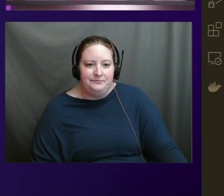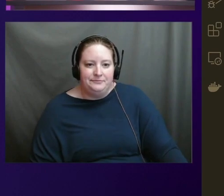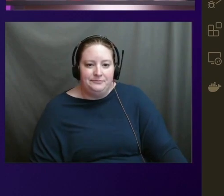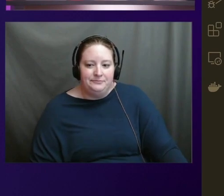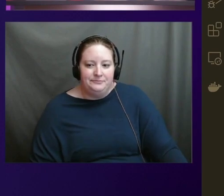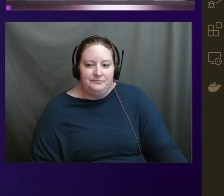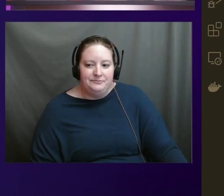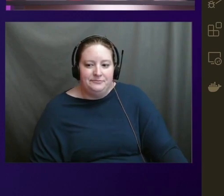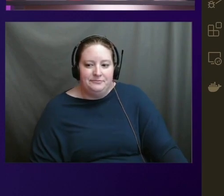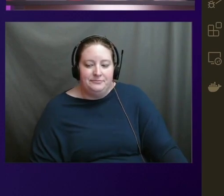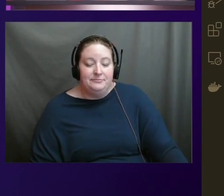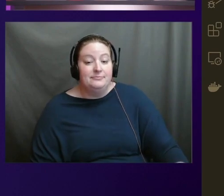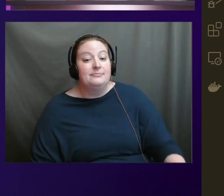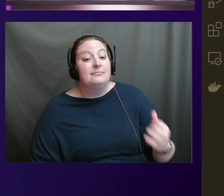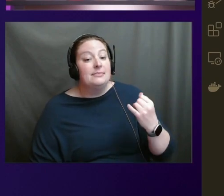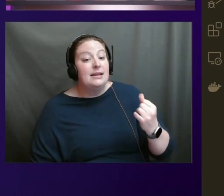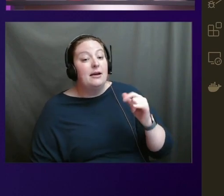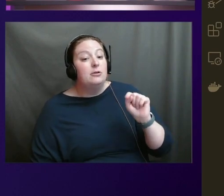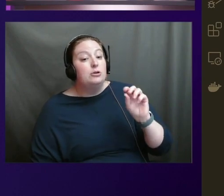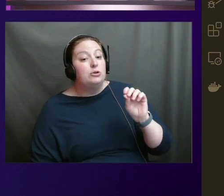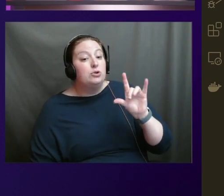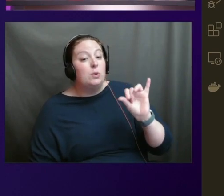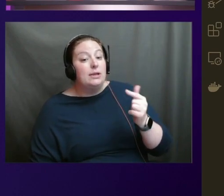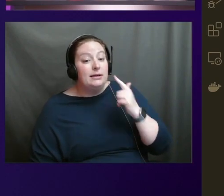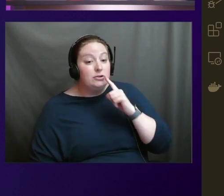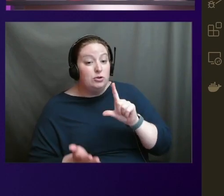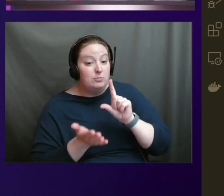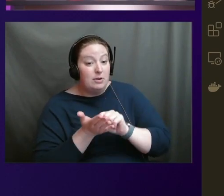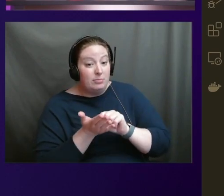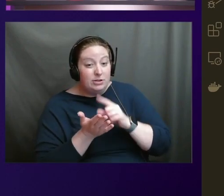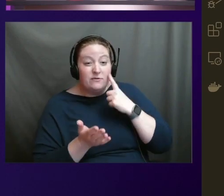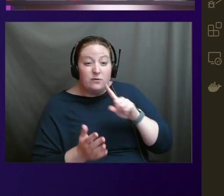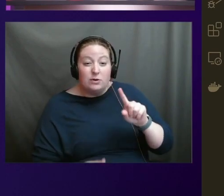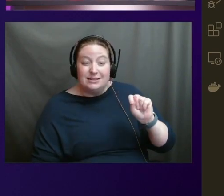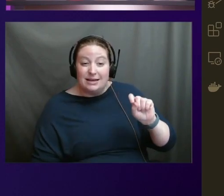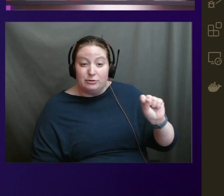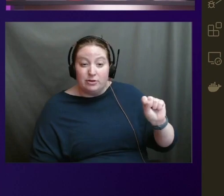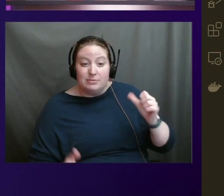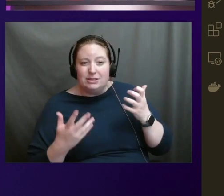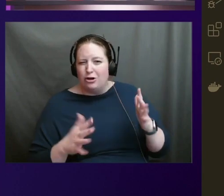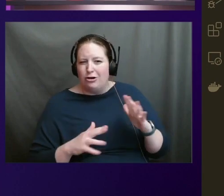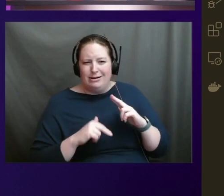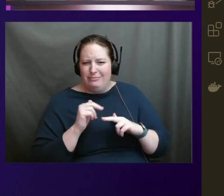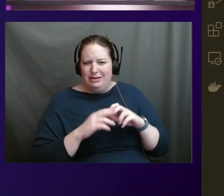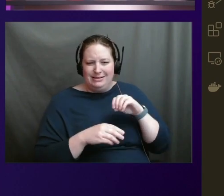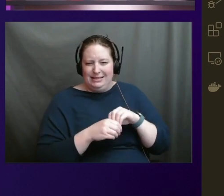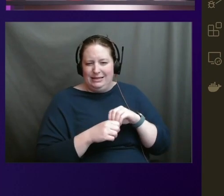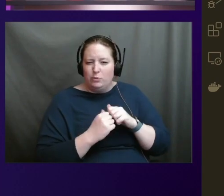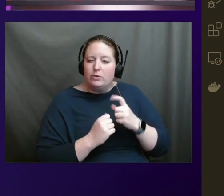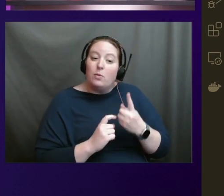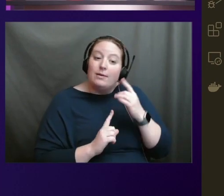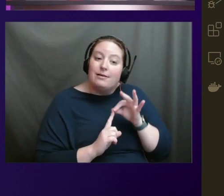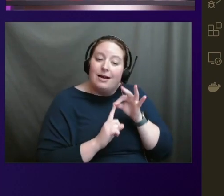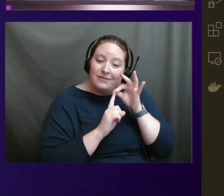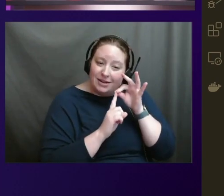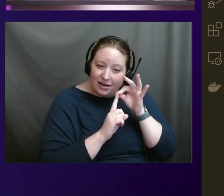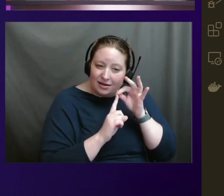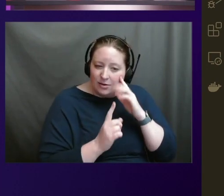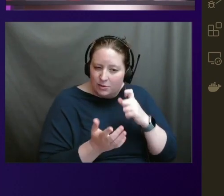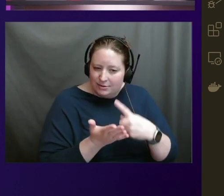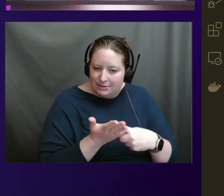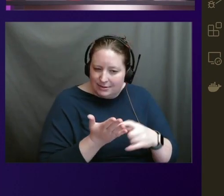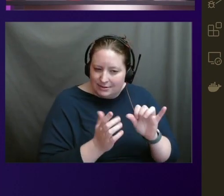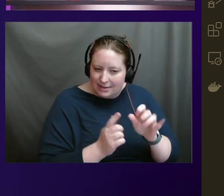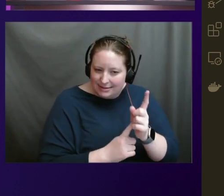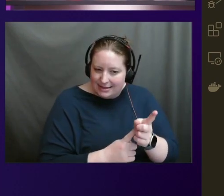Now, the tooling to publish for TypeScript is already built in here with one caveat. I'll get to that in a second. But if